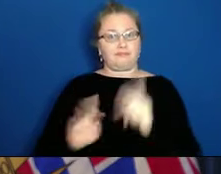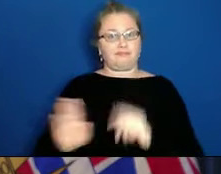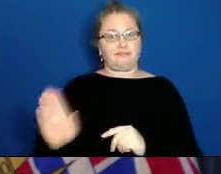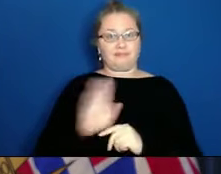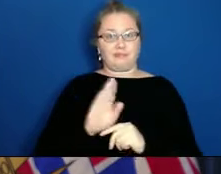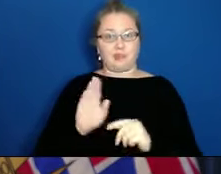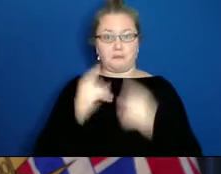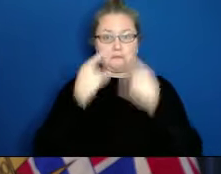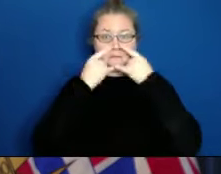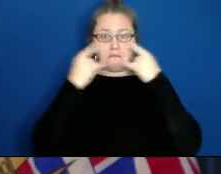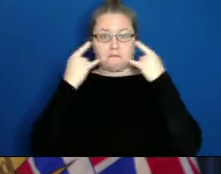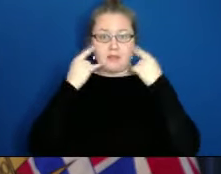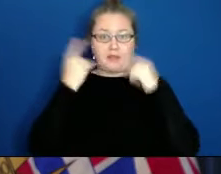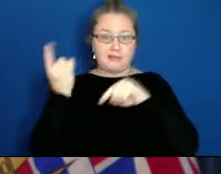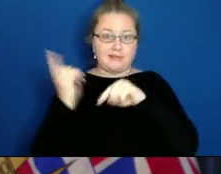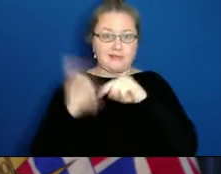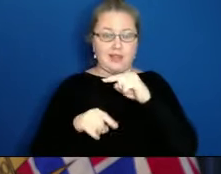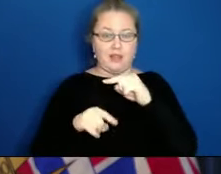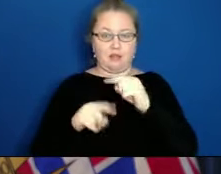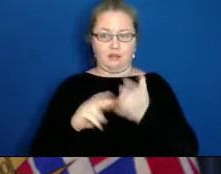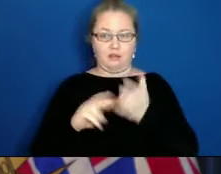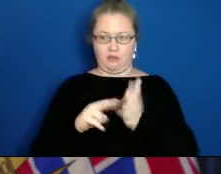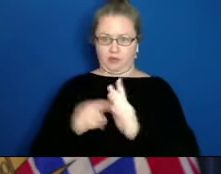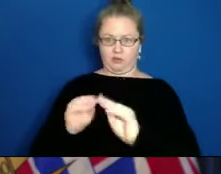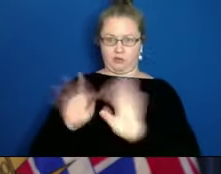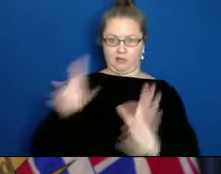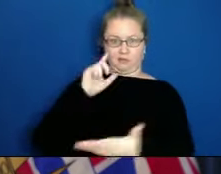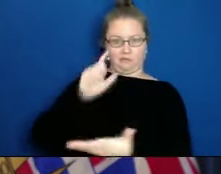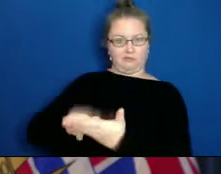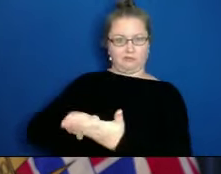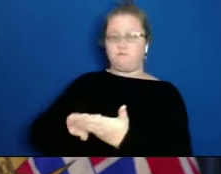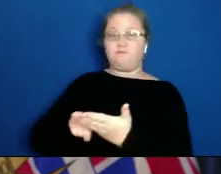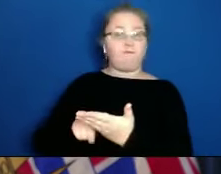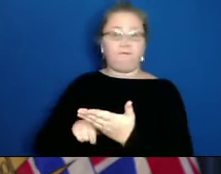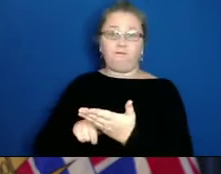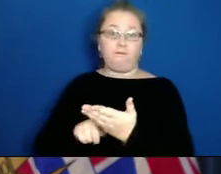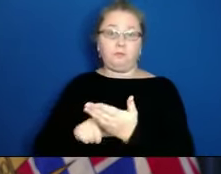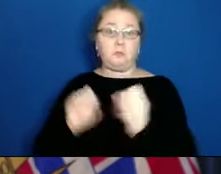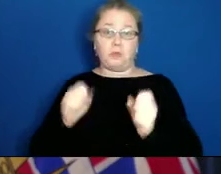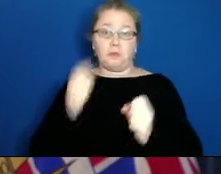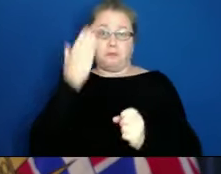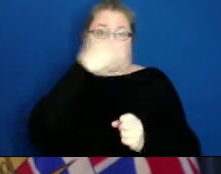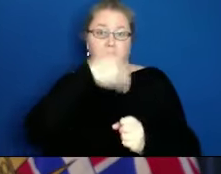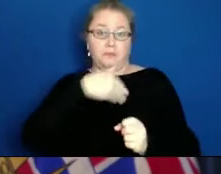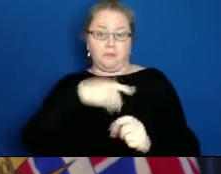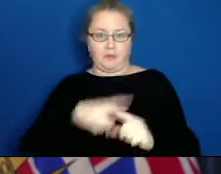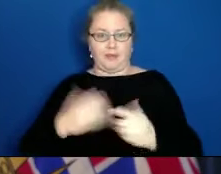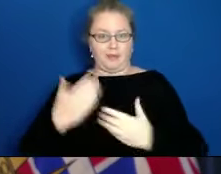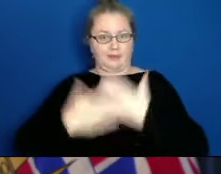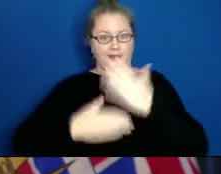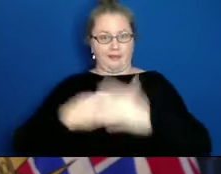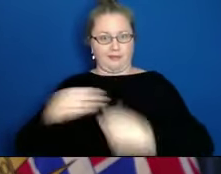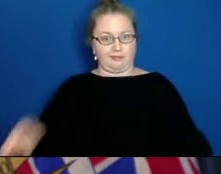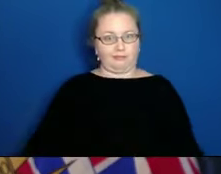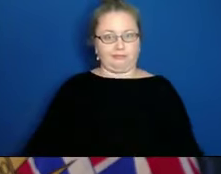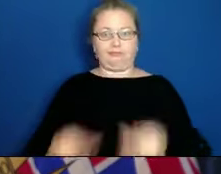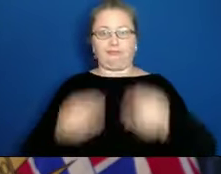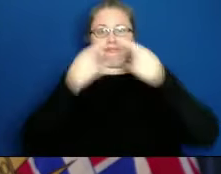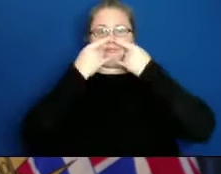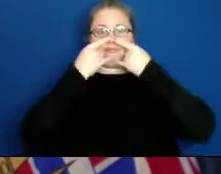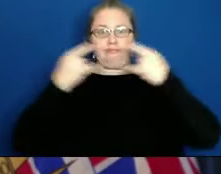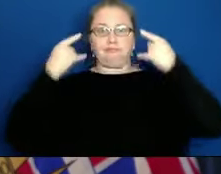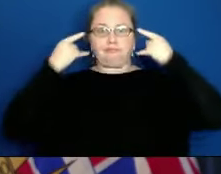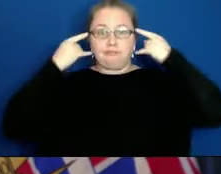mask may not be readily apparent to people. This will mean, technically, this will